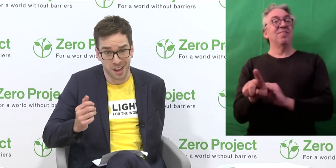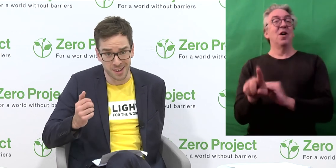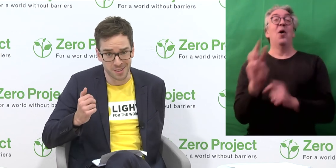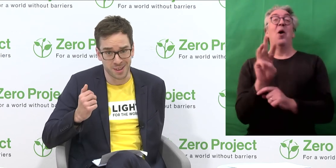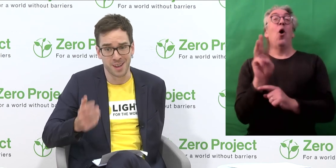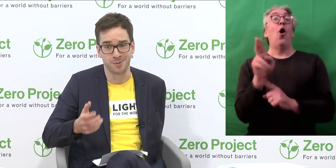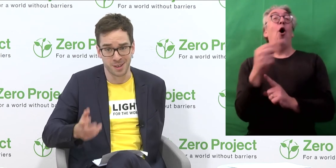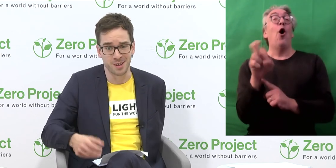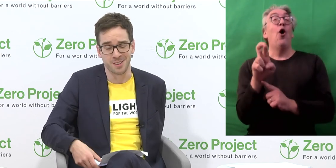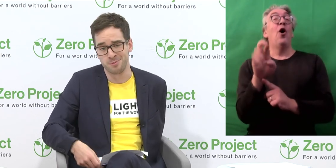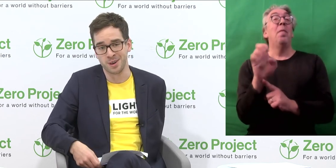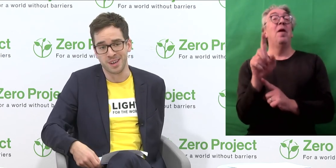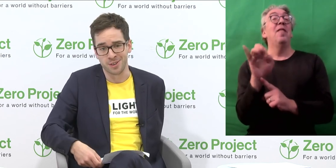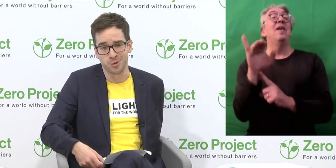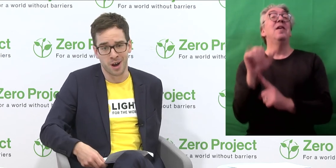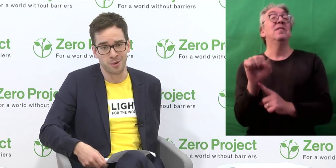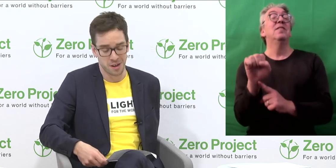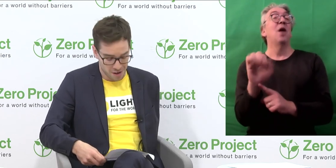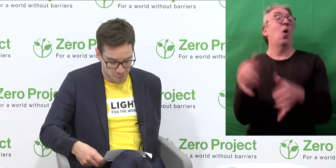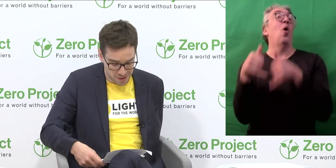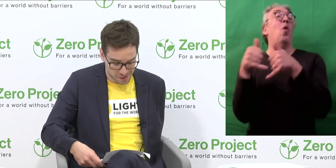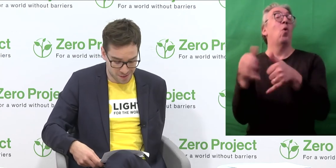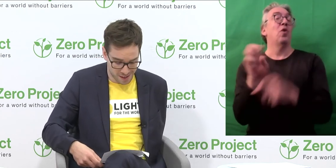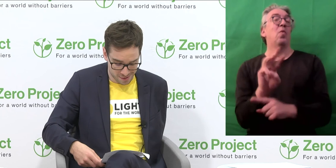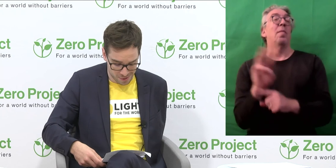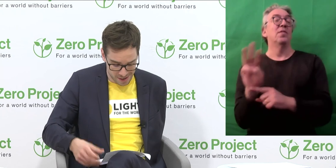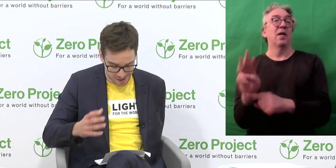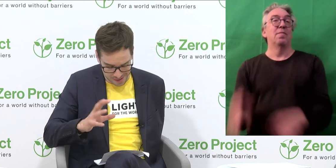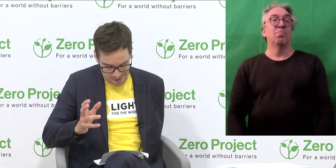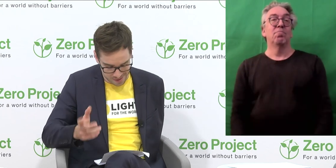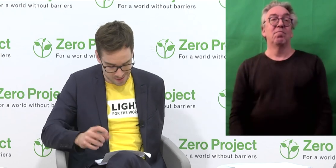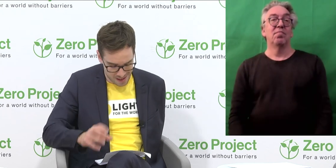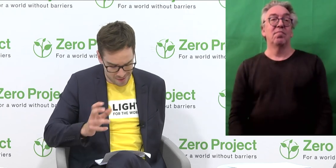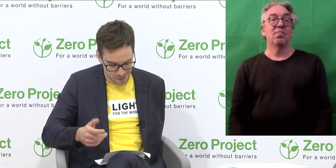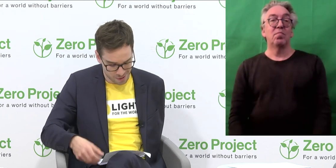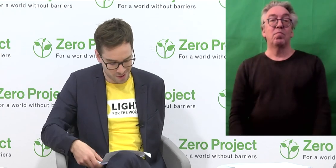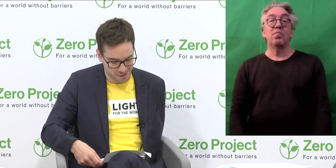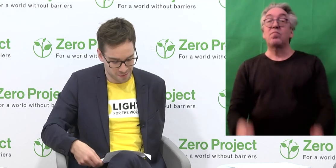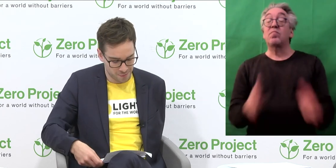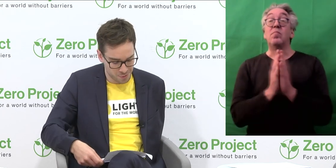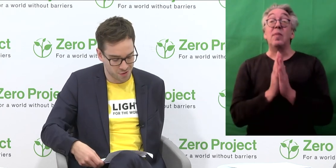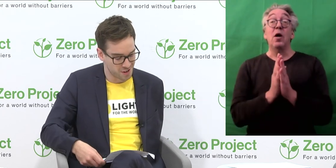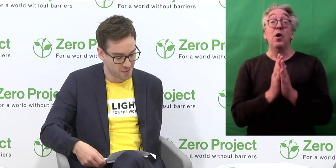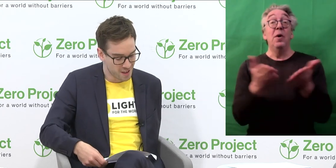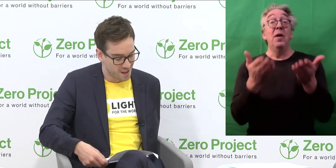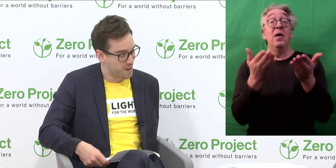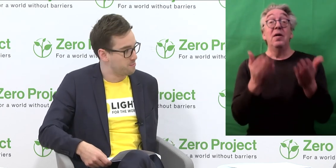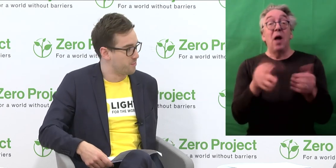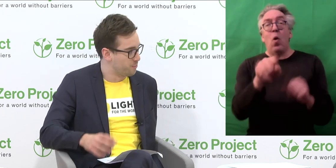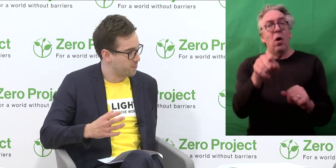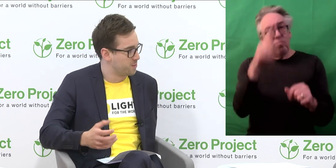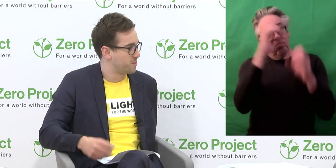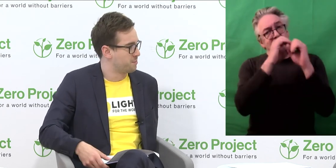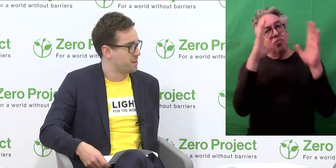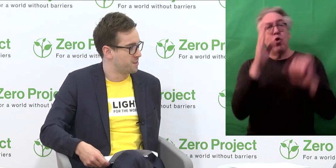you dive in deep into our winners. And Johanna, let's have a look on the future